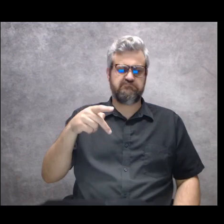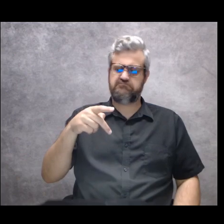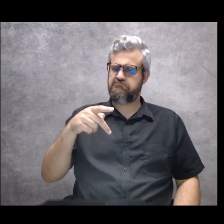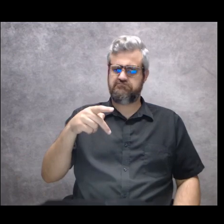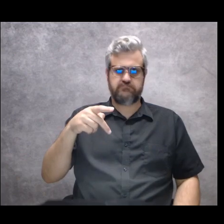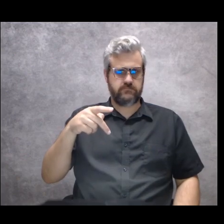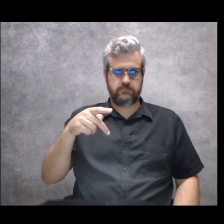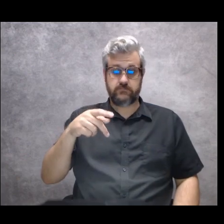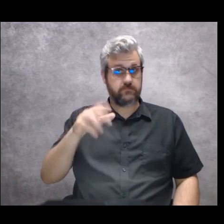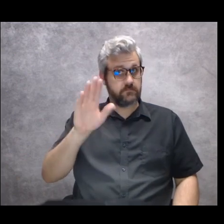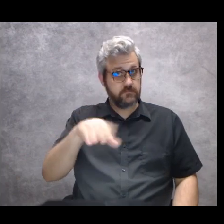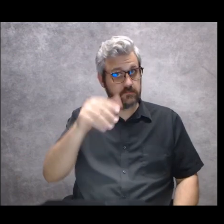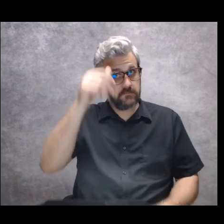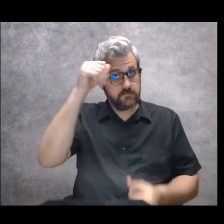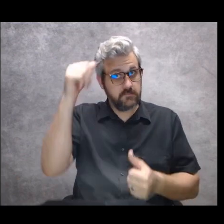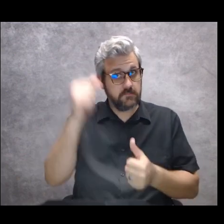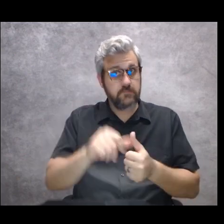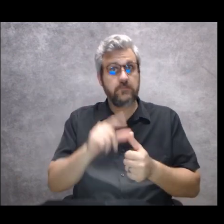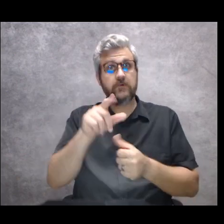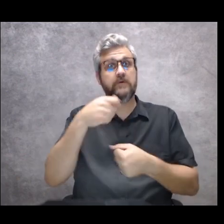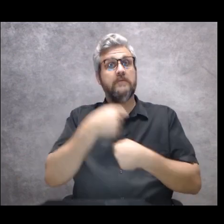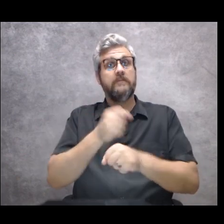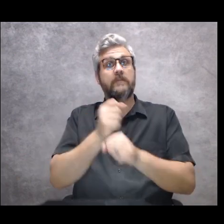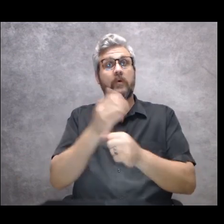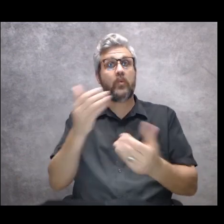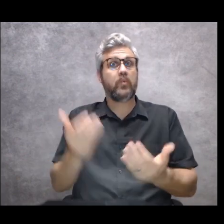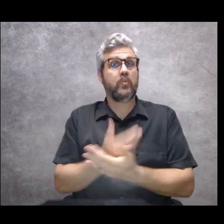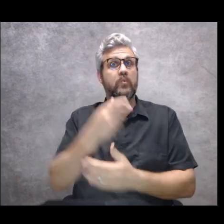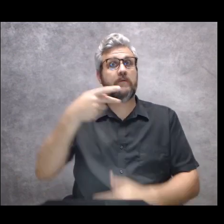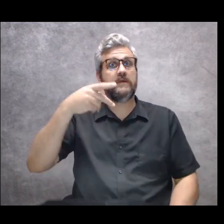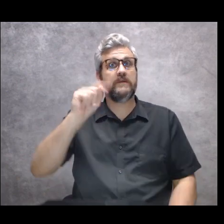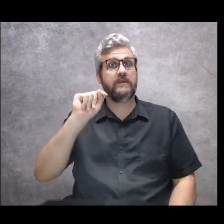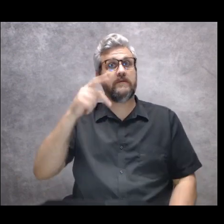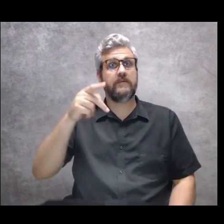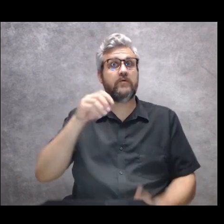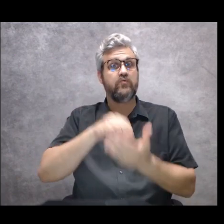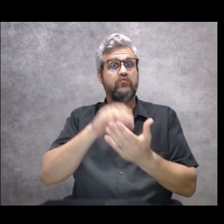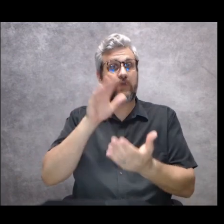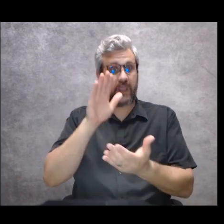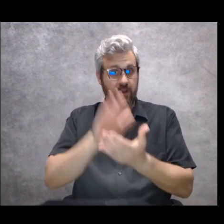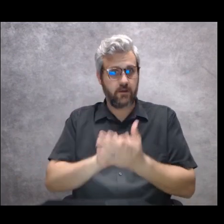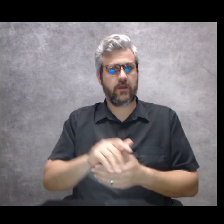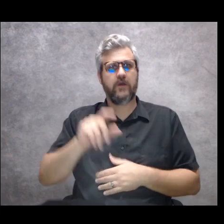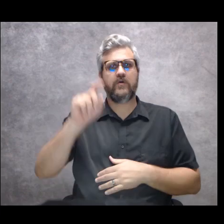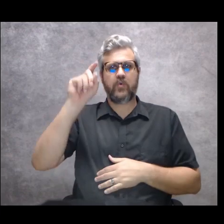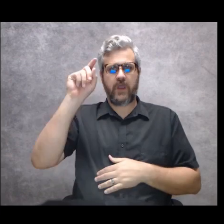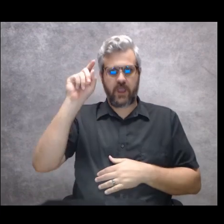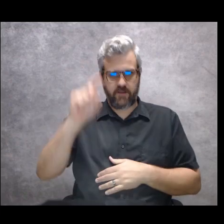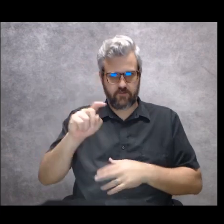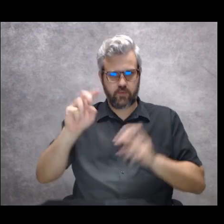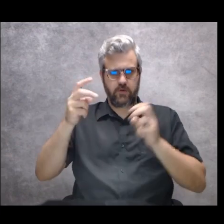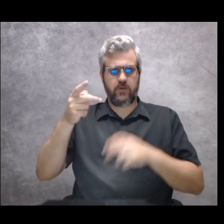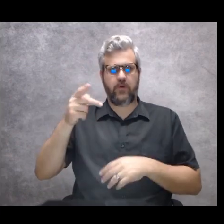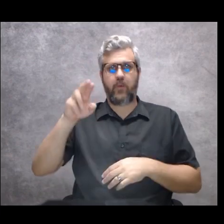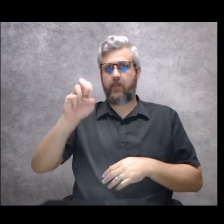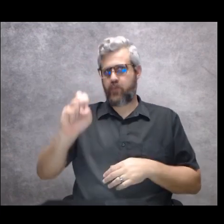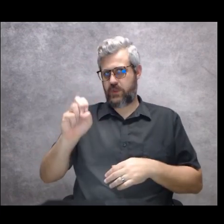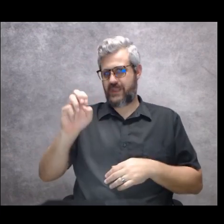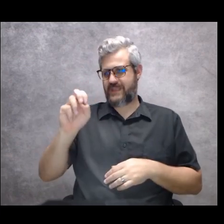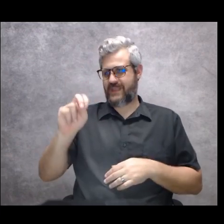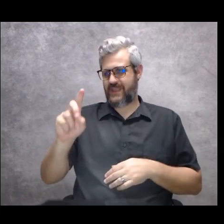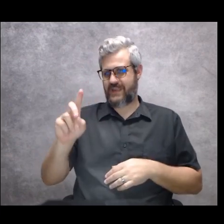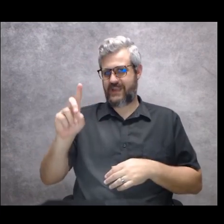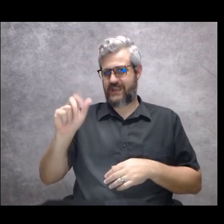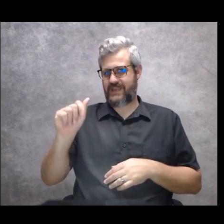when creating a new PTP record, to pre-indate the record. Pre-indating saves you